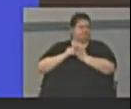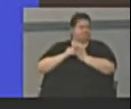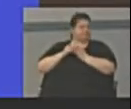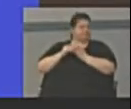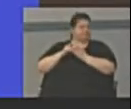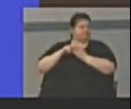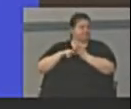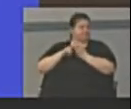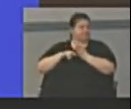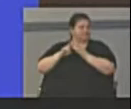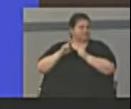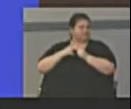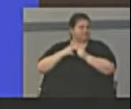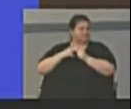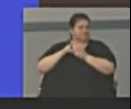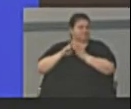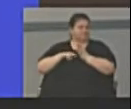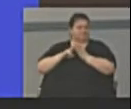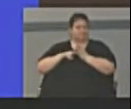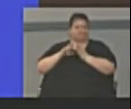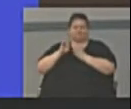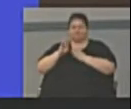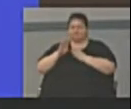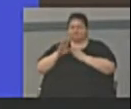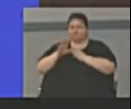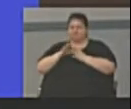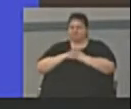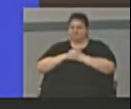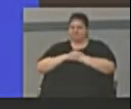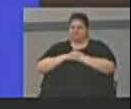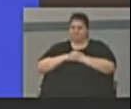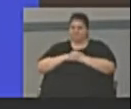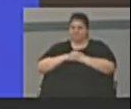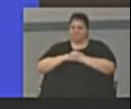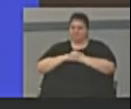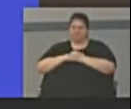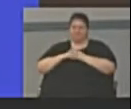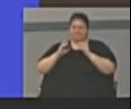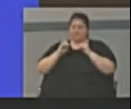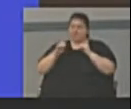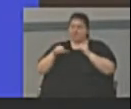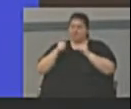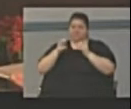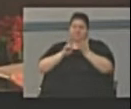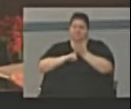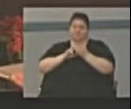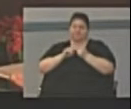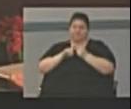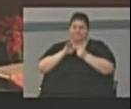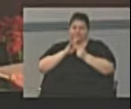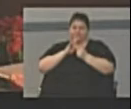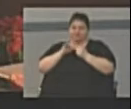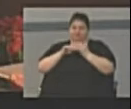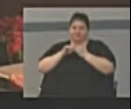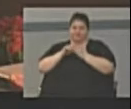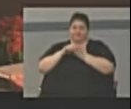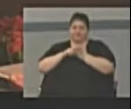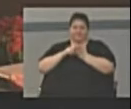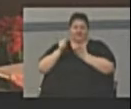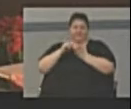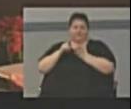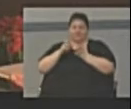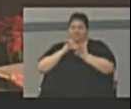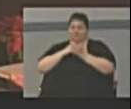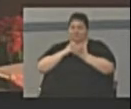second reading. I'll open the public hearing at 7:45. I have no one else signed up to speak on this agenda item. Is there anyone else wishing to